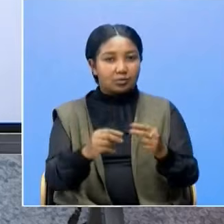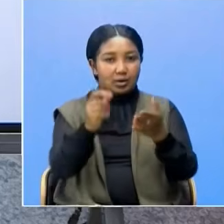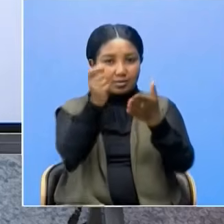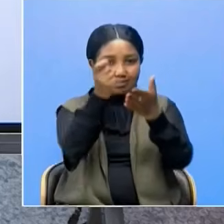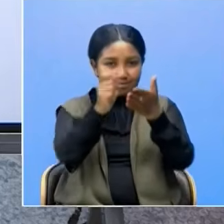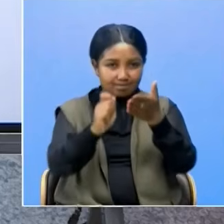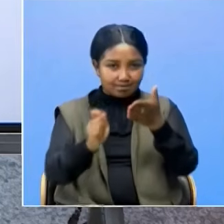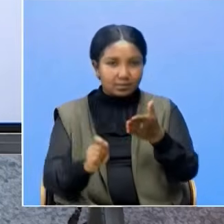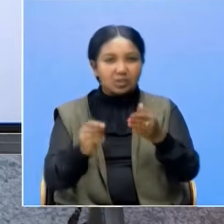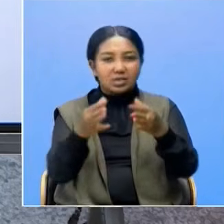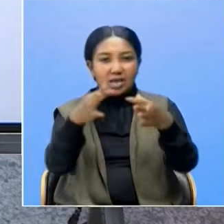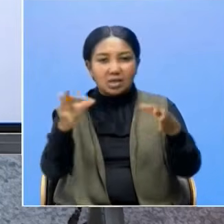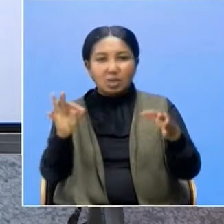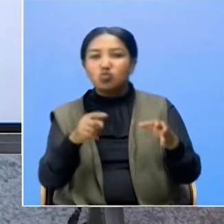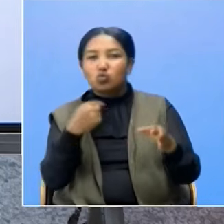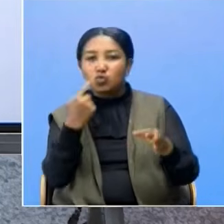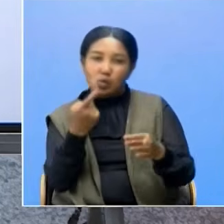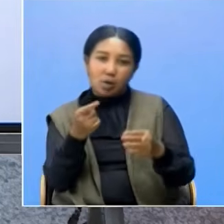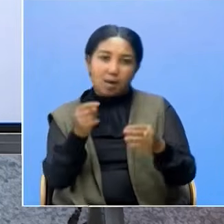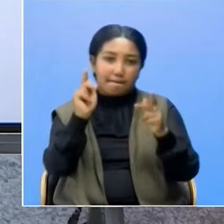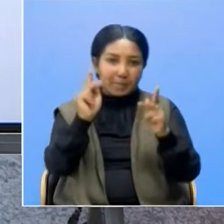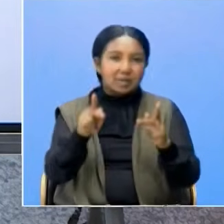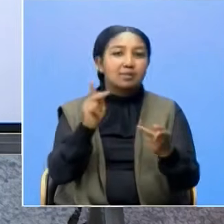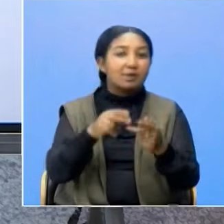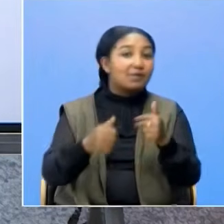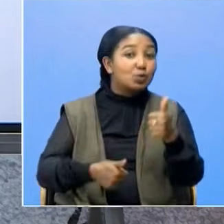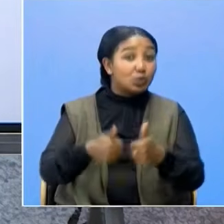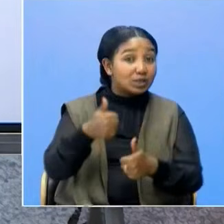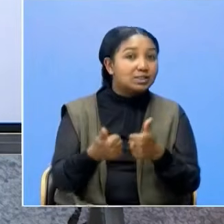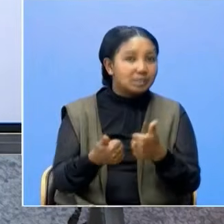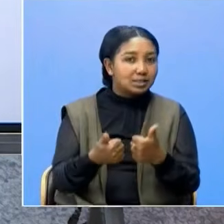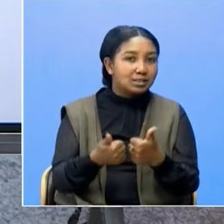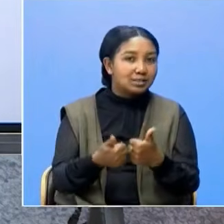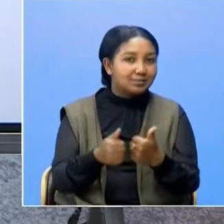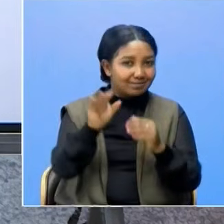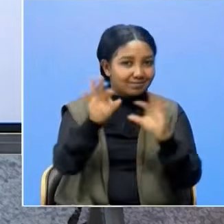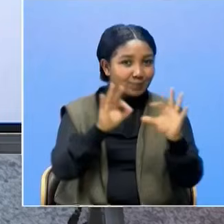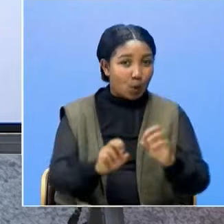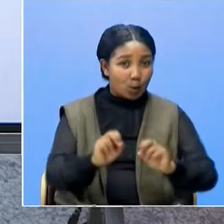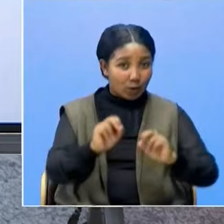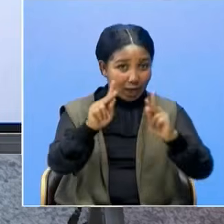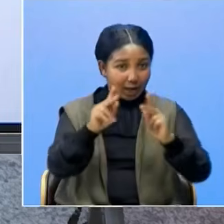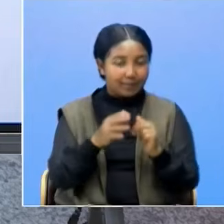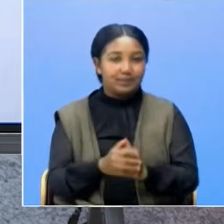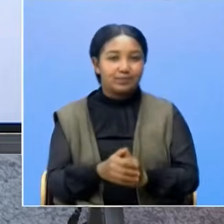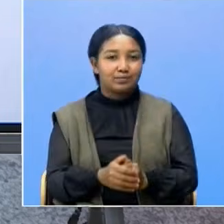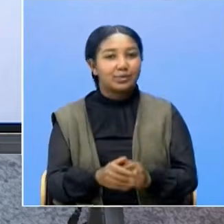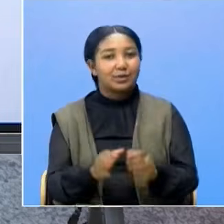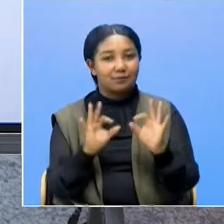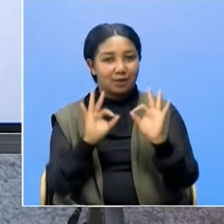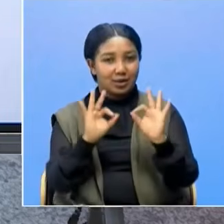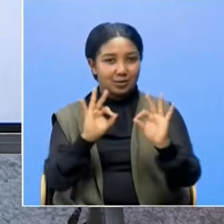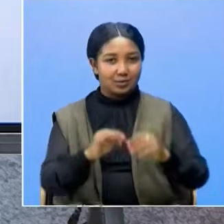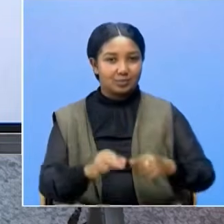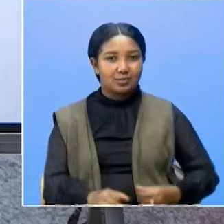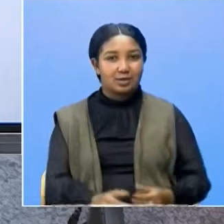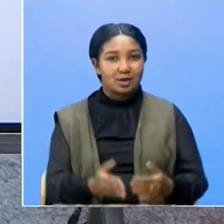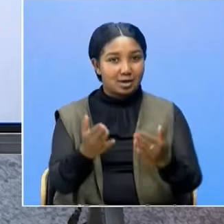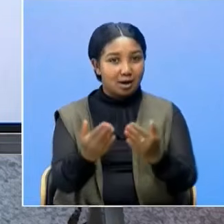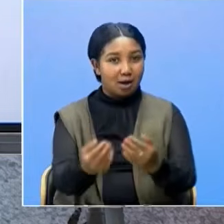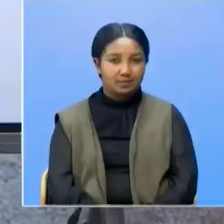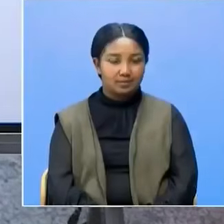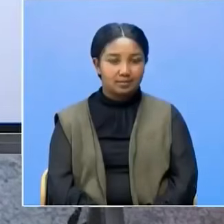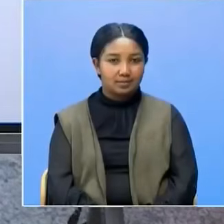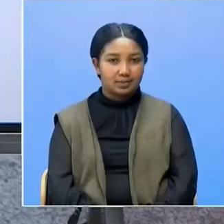few sentences that you can, that are written in a present perfect, okay? Very good. Now listen